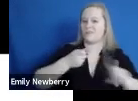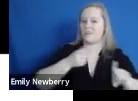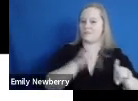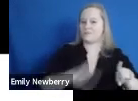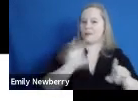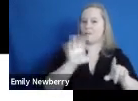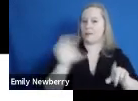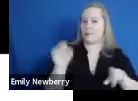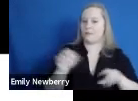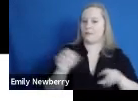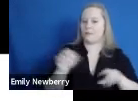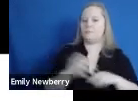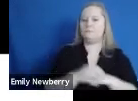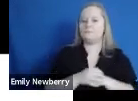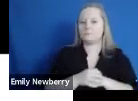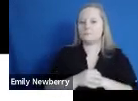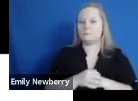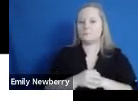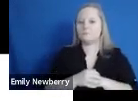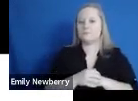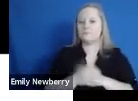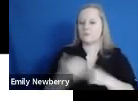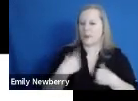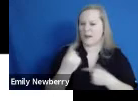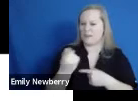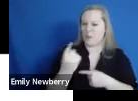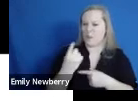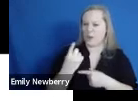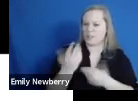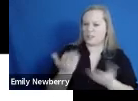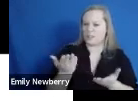And do you guys have any questions for me at the moment?